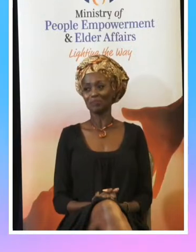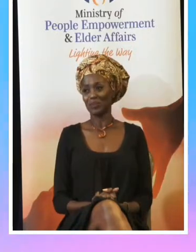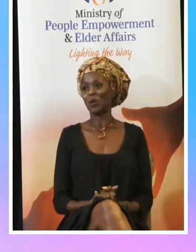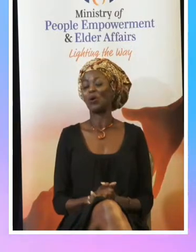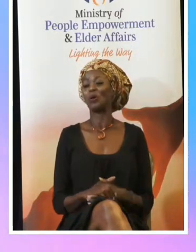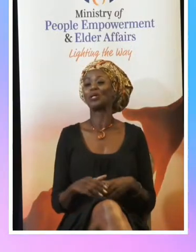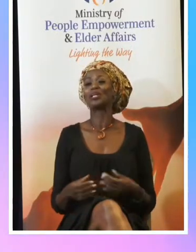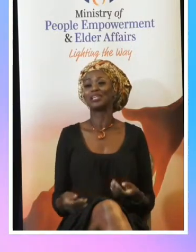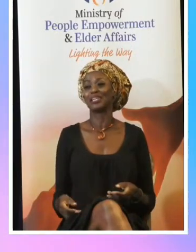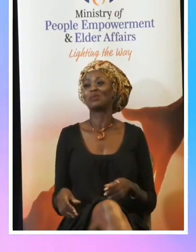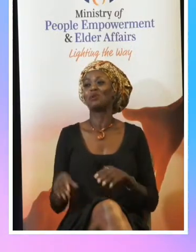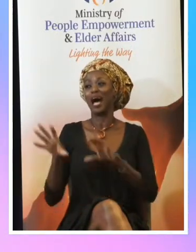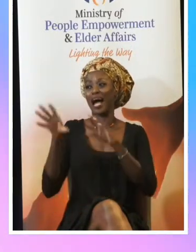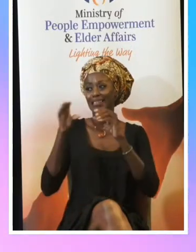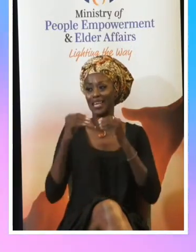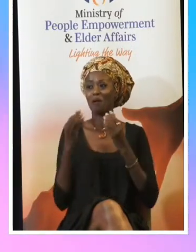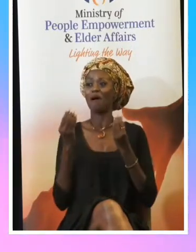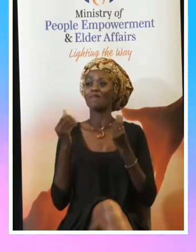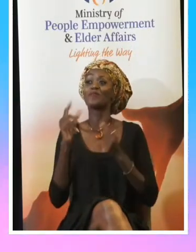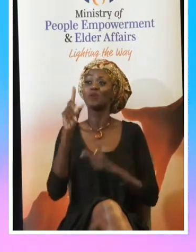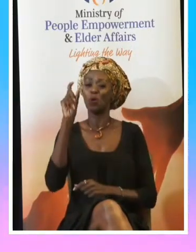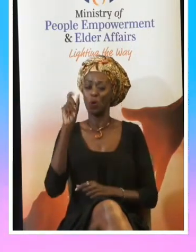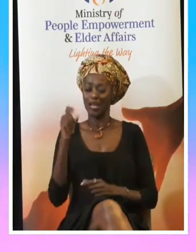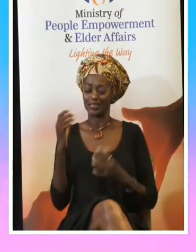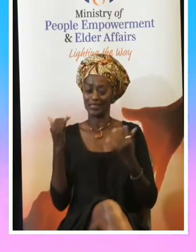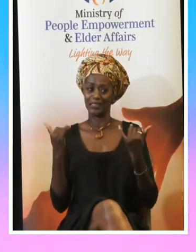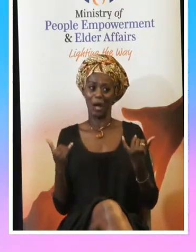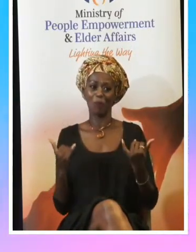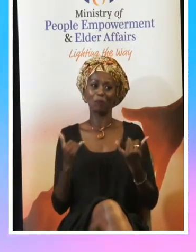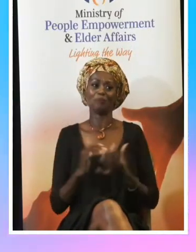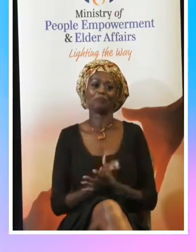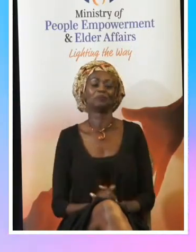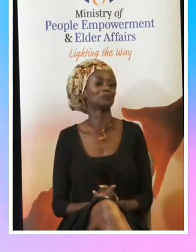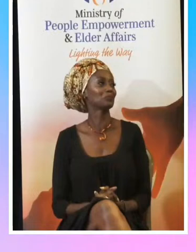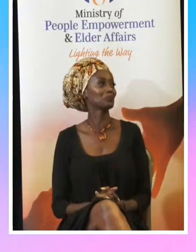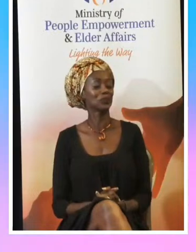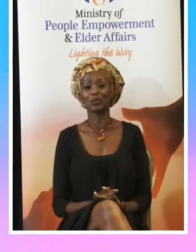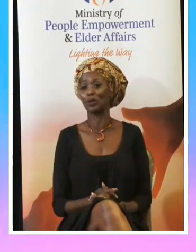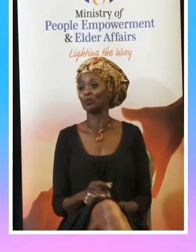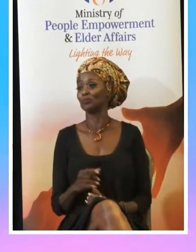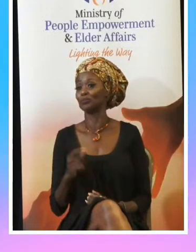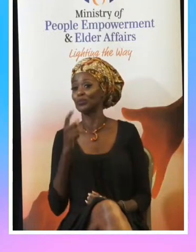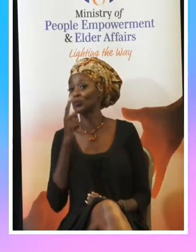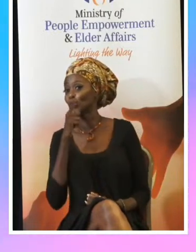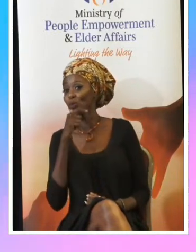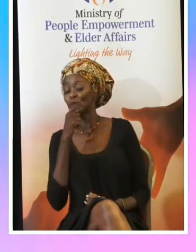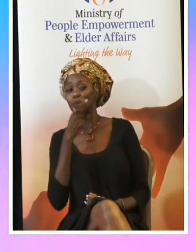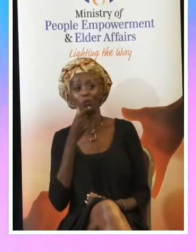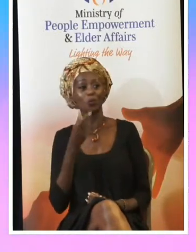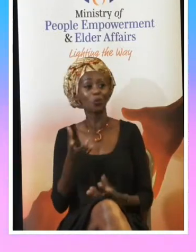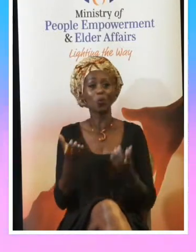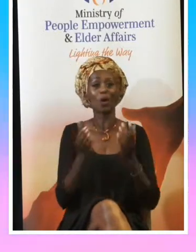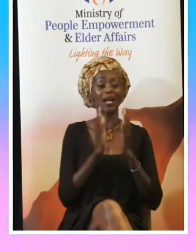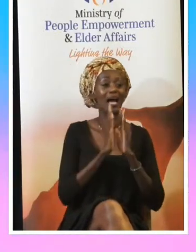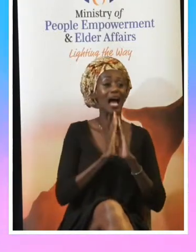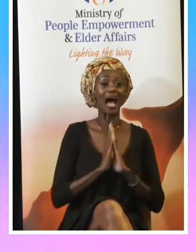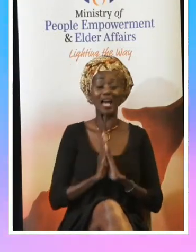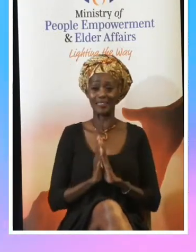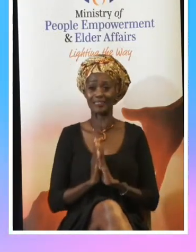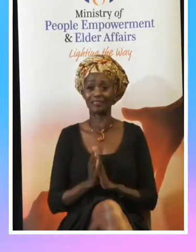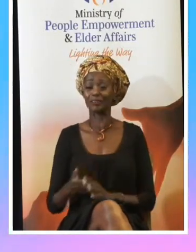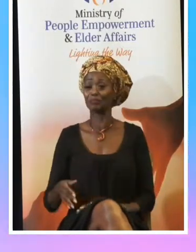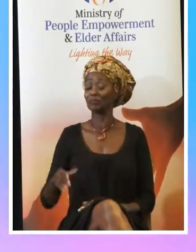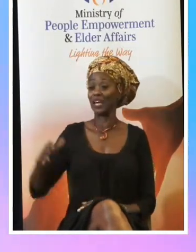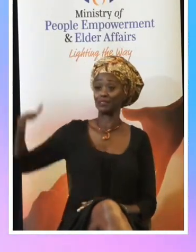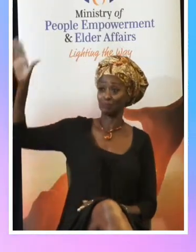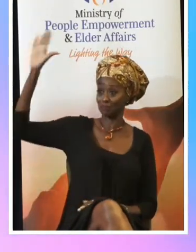few questions at this time. So those who wish to engage, just indicate